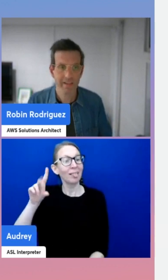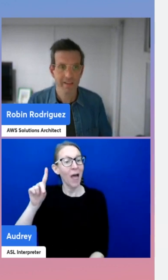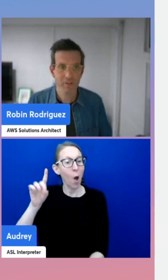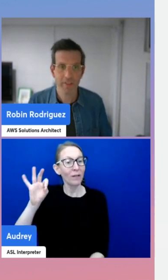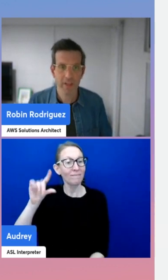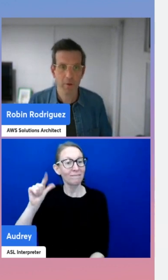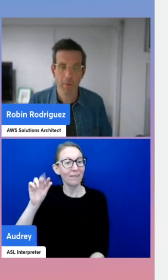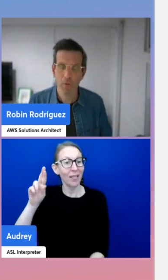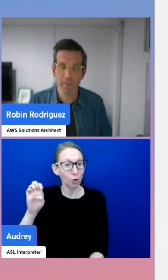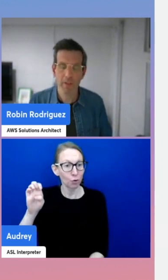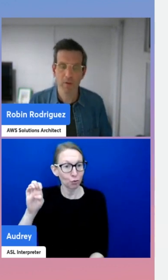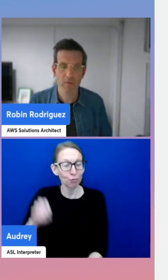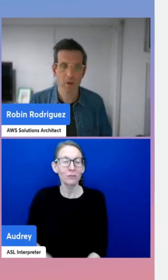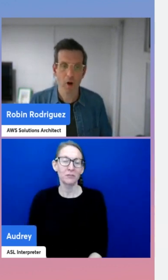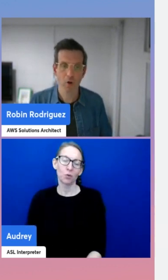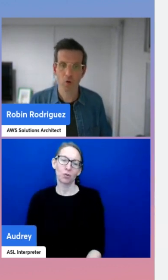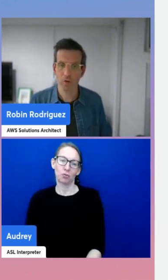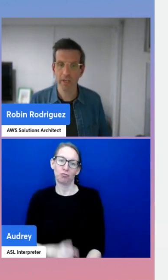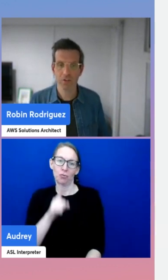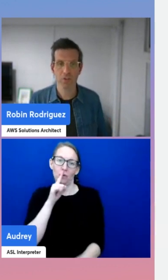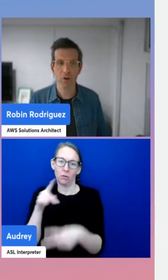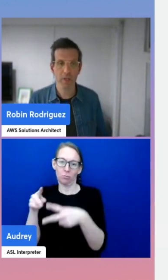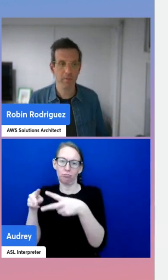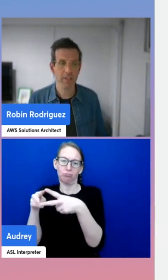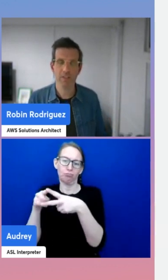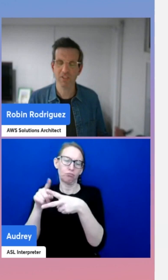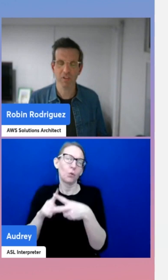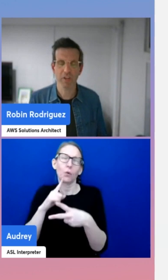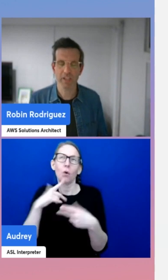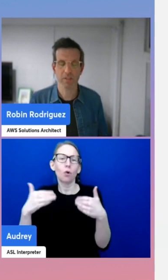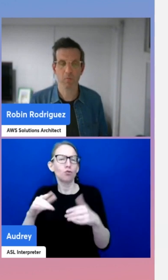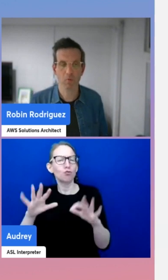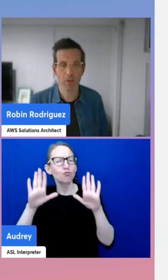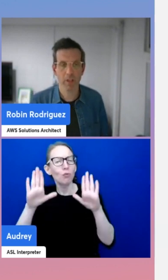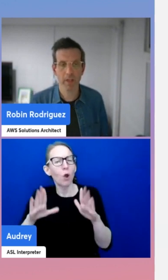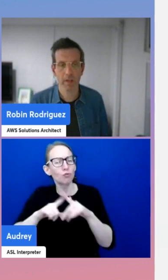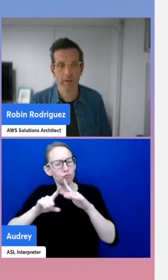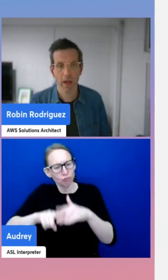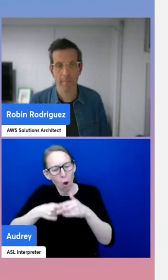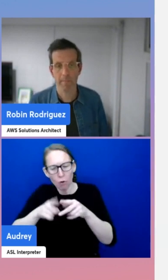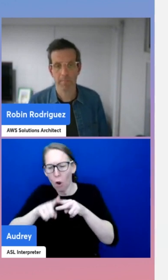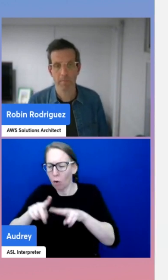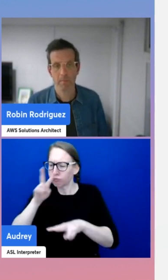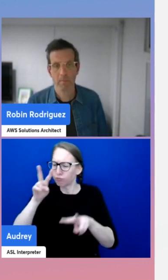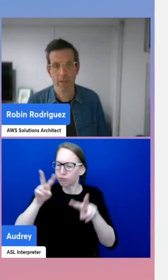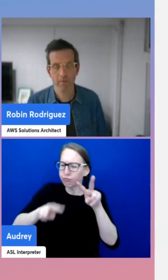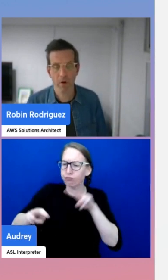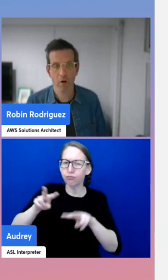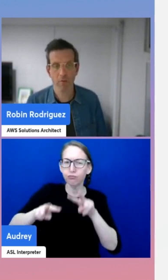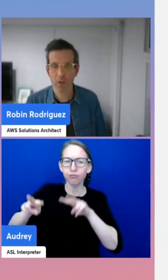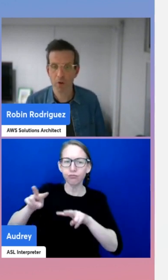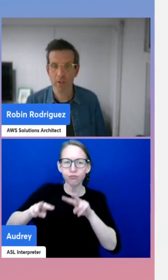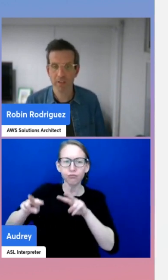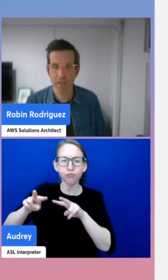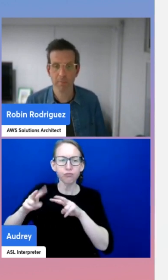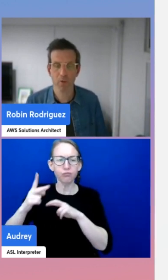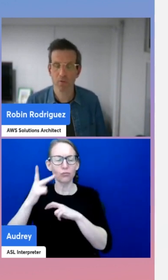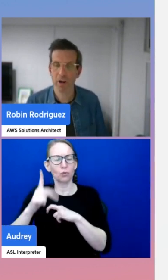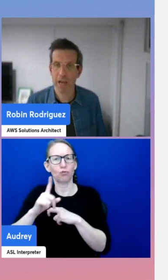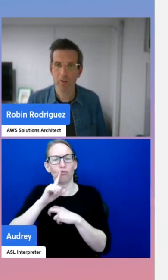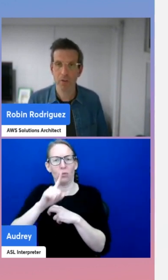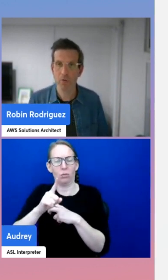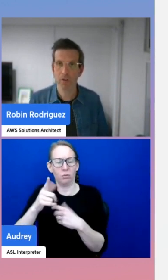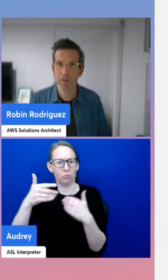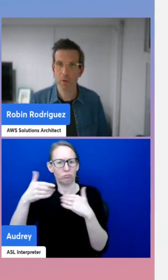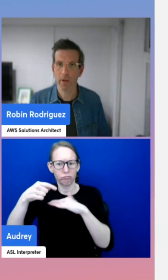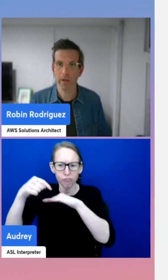And so I think both of those are great starting places to look at some really involved code examples for